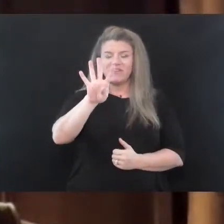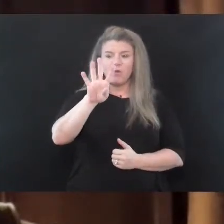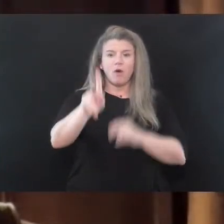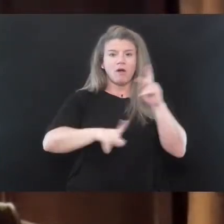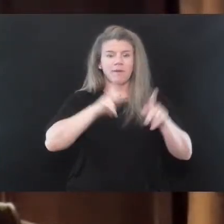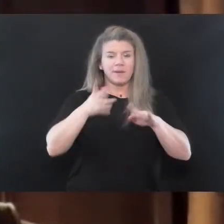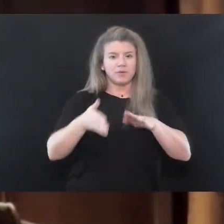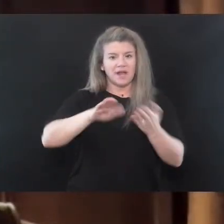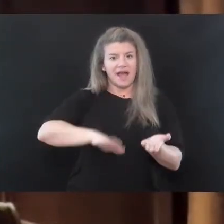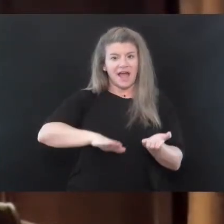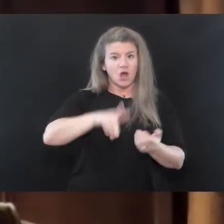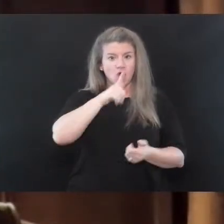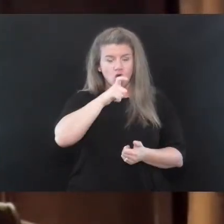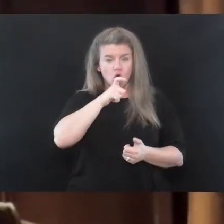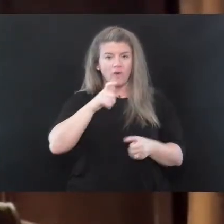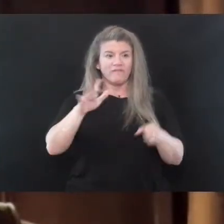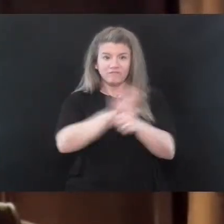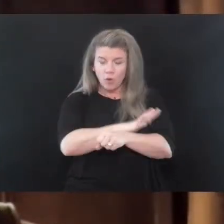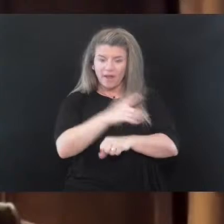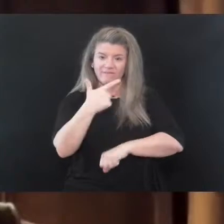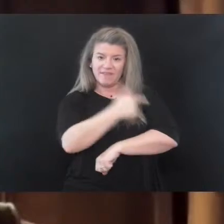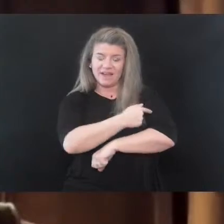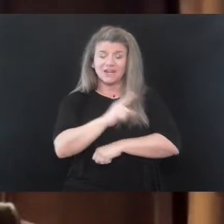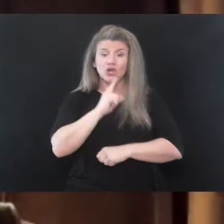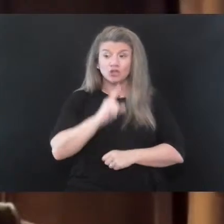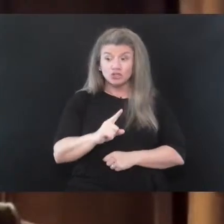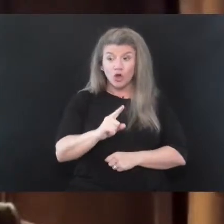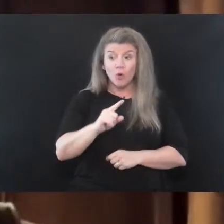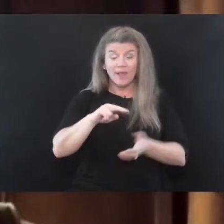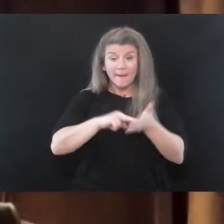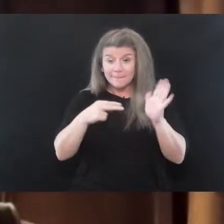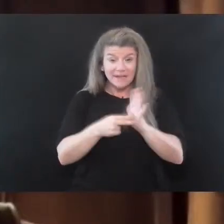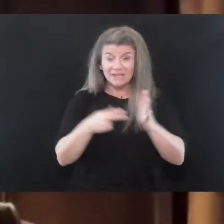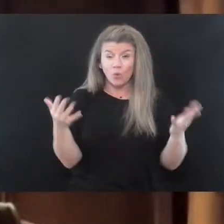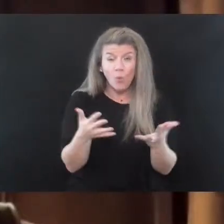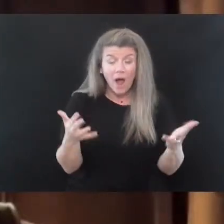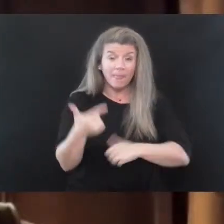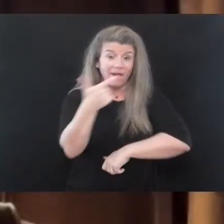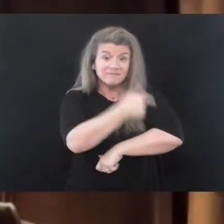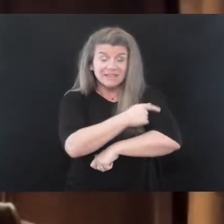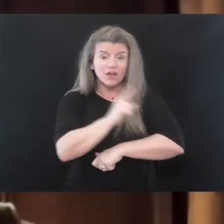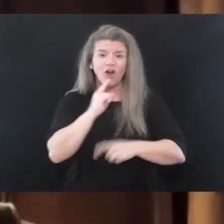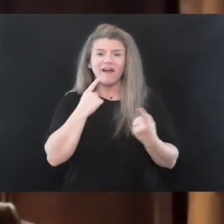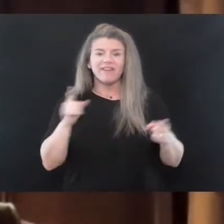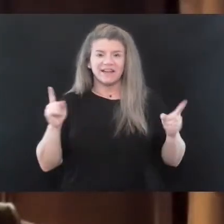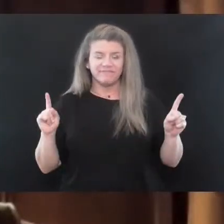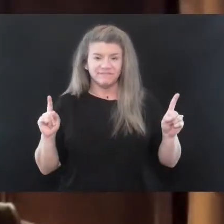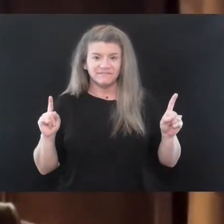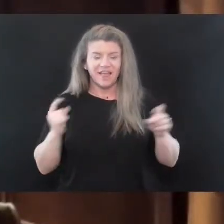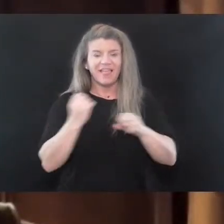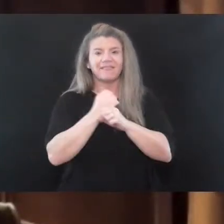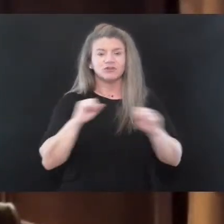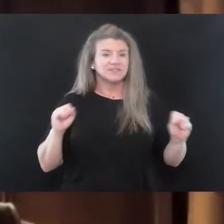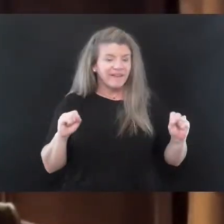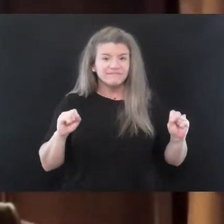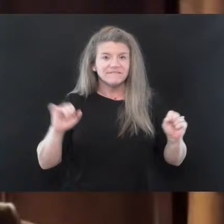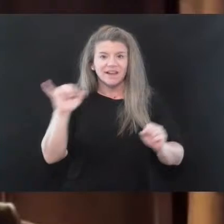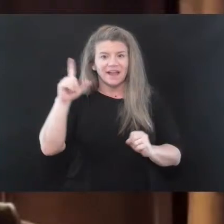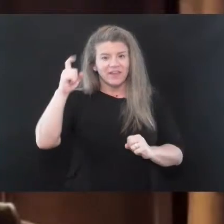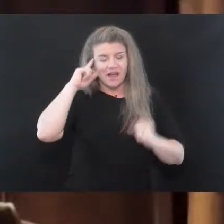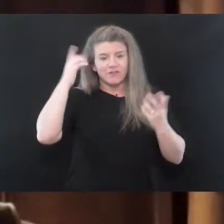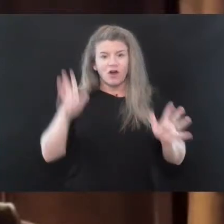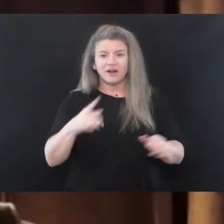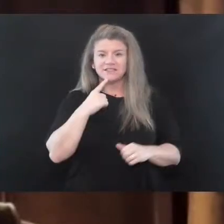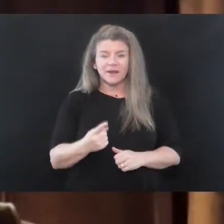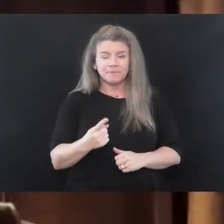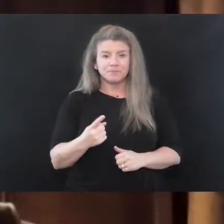die who have been fully vaccinated. So these vaccines are incredibly effective. They're incredibly safe, as the governor said.